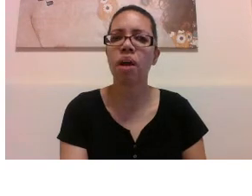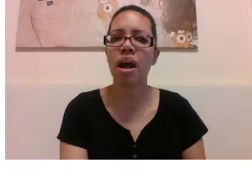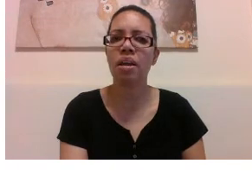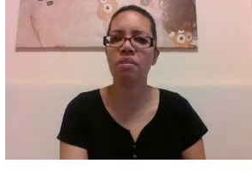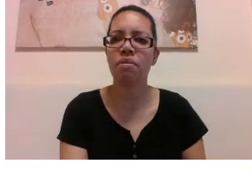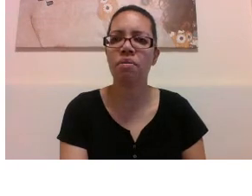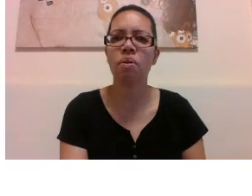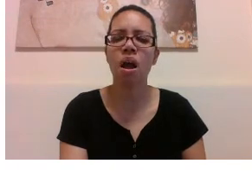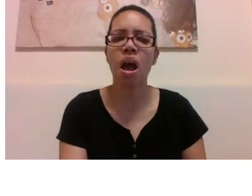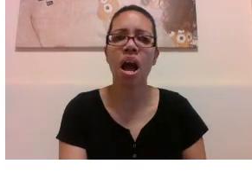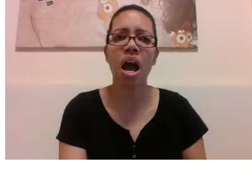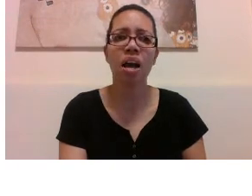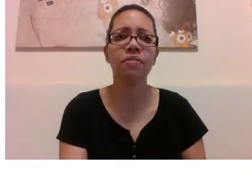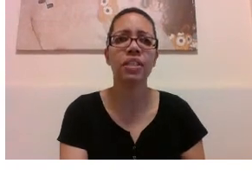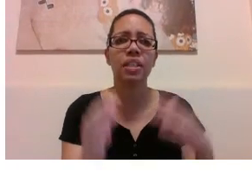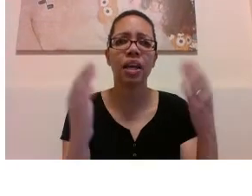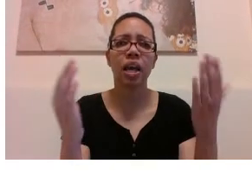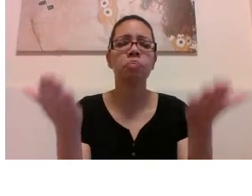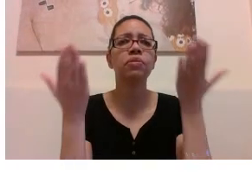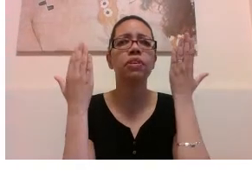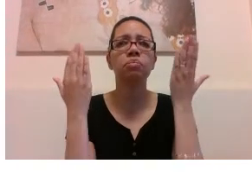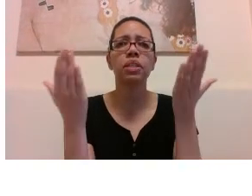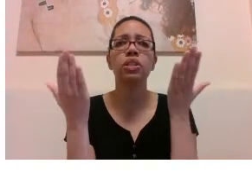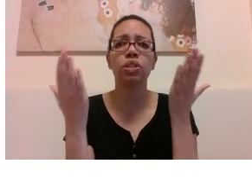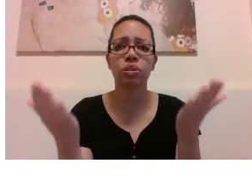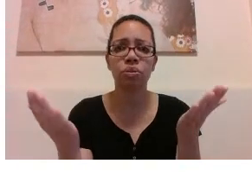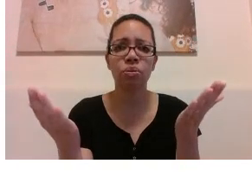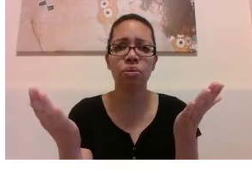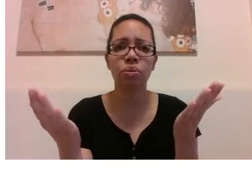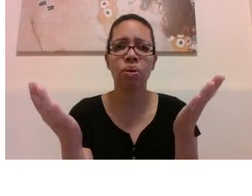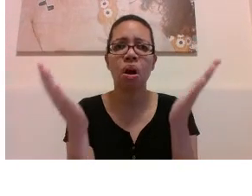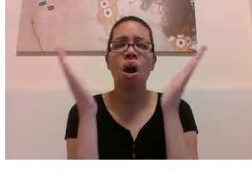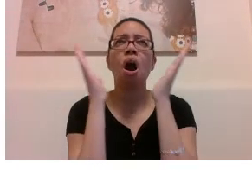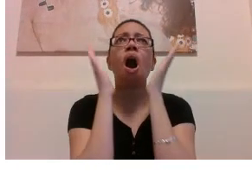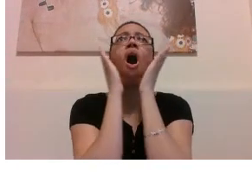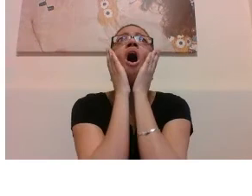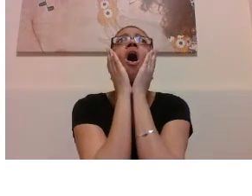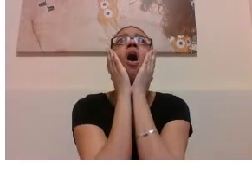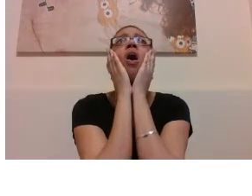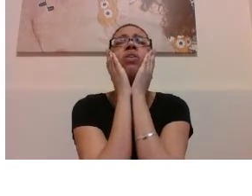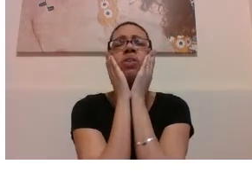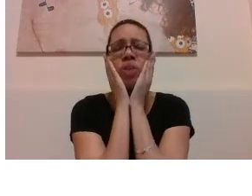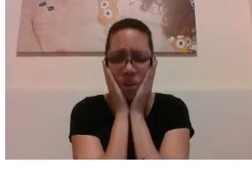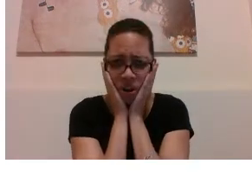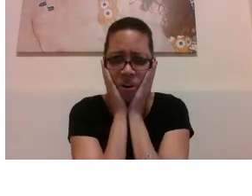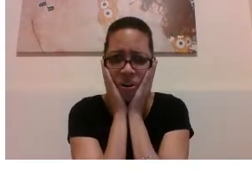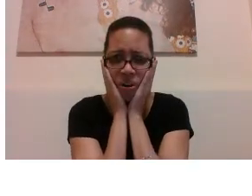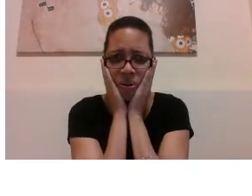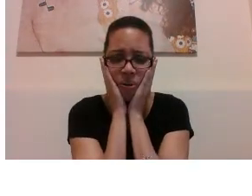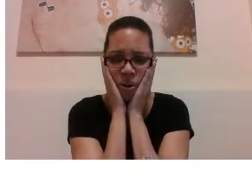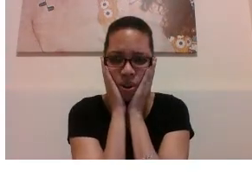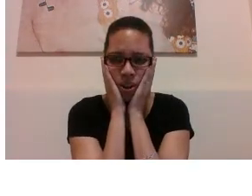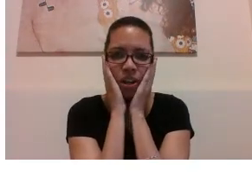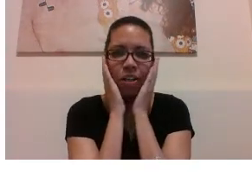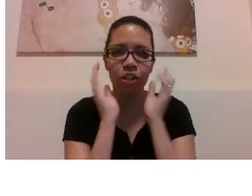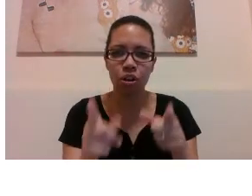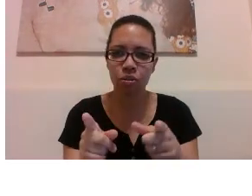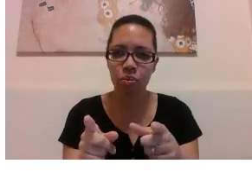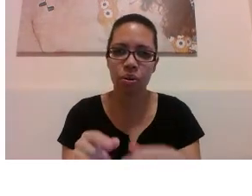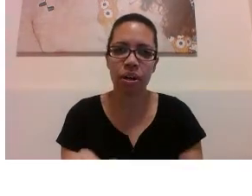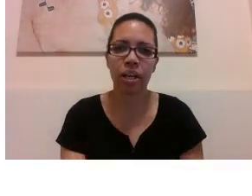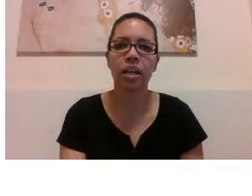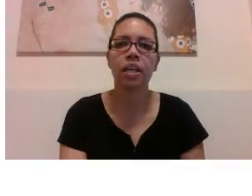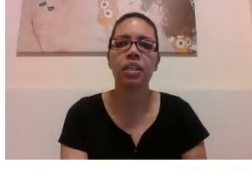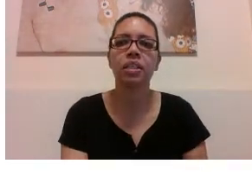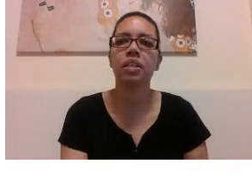and a rhino have escaped from the zoo. Oh no!